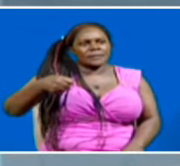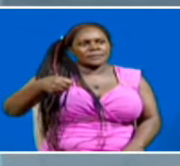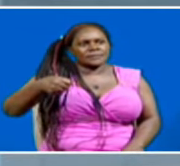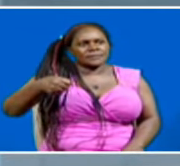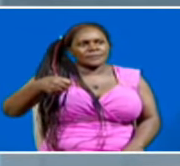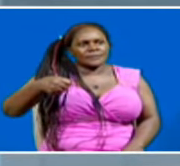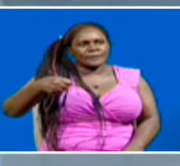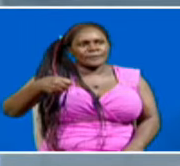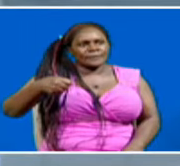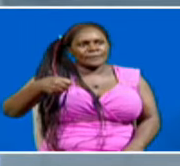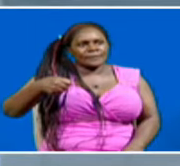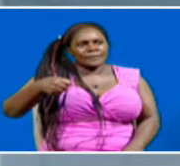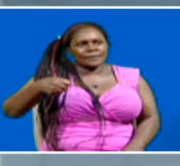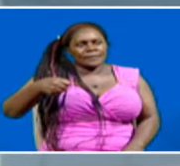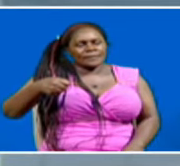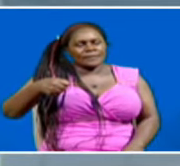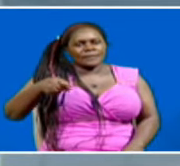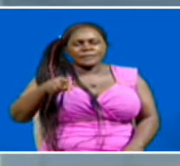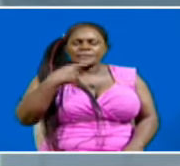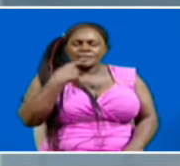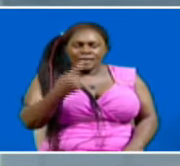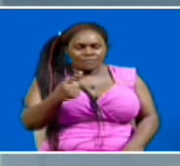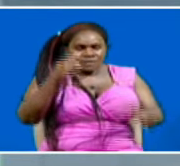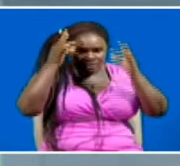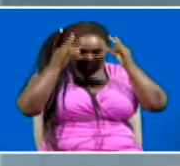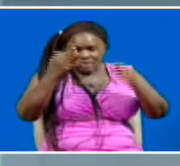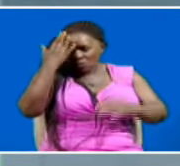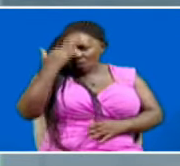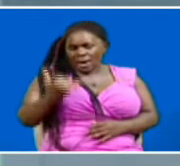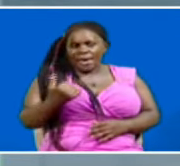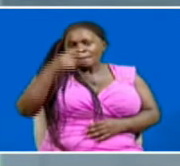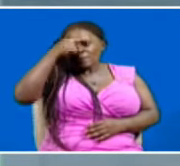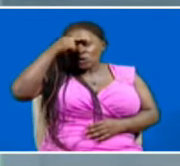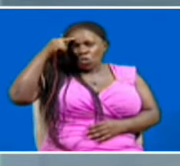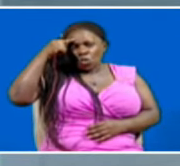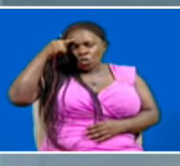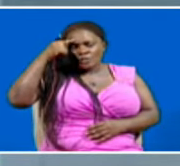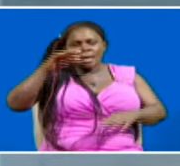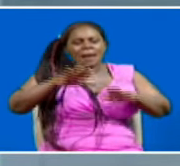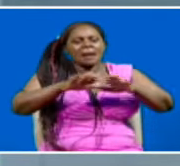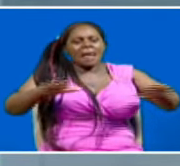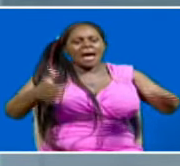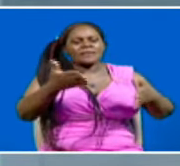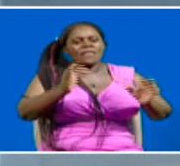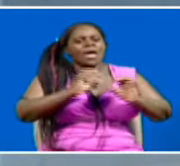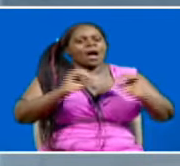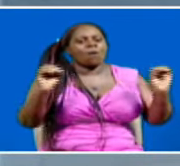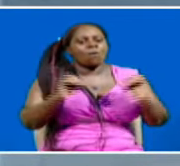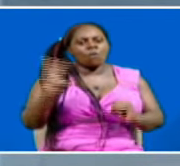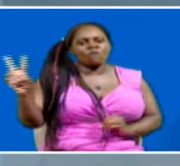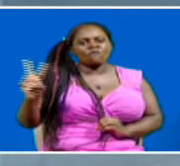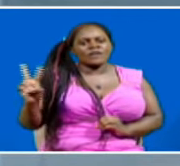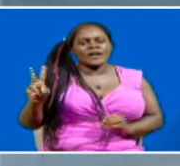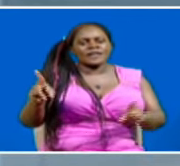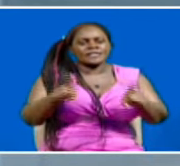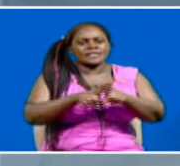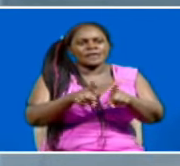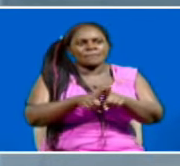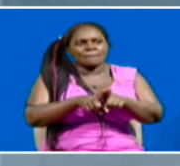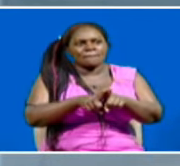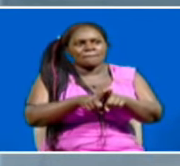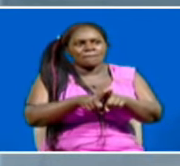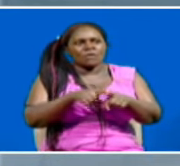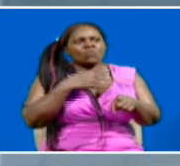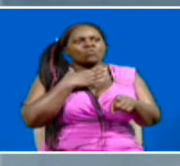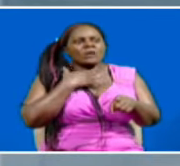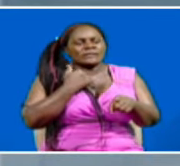spooning. Alexi Mzane says her decision was informed by the scarcity of land in Vihiga and the urge to venture